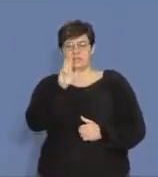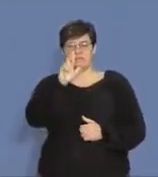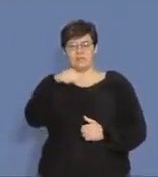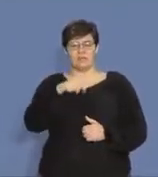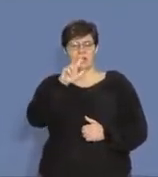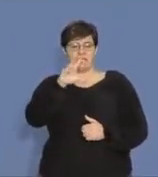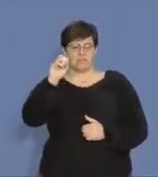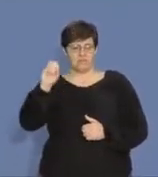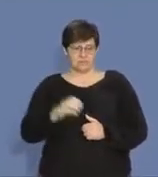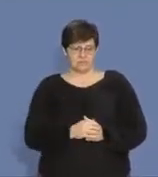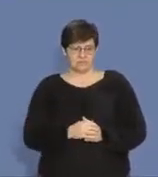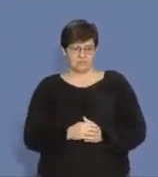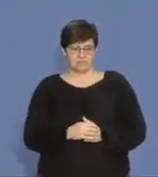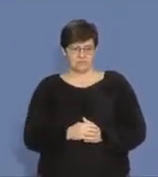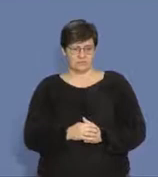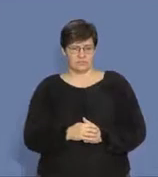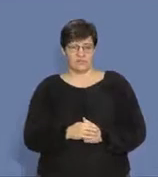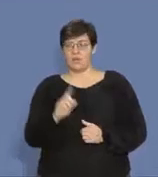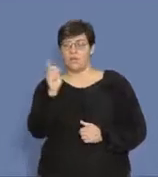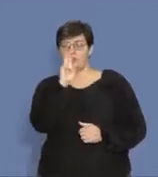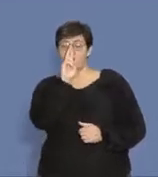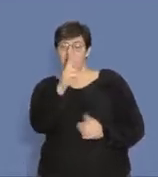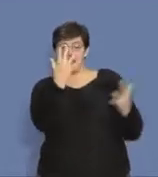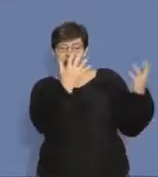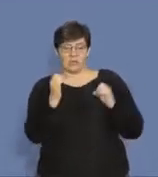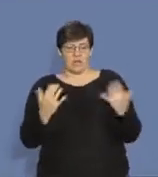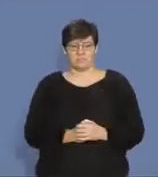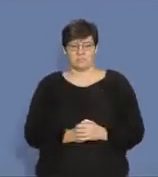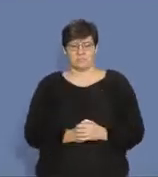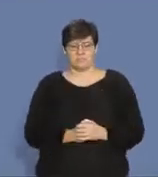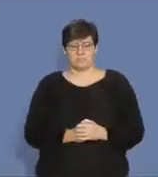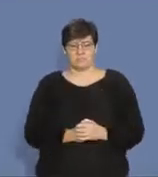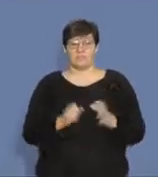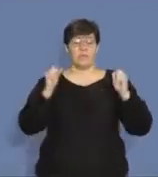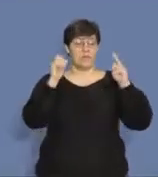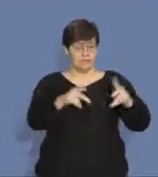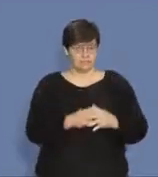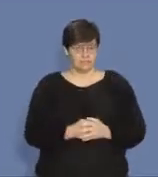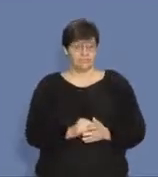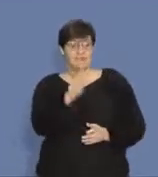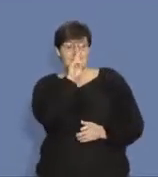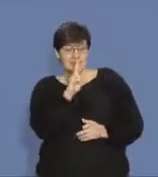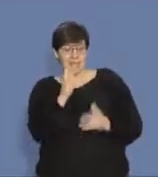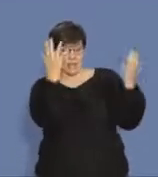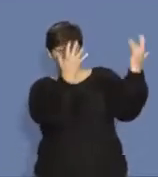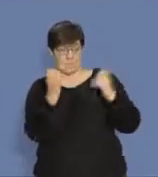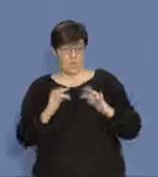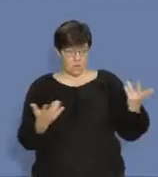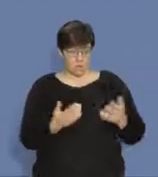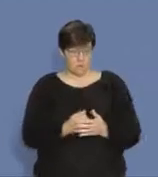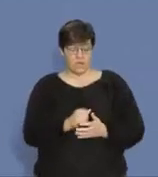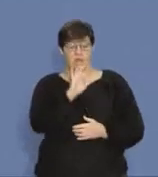There we go. There's my 7,800. Okay, so watch my calculation. You take your